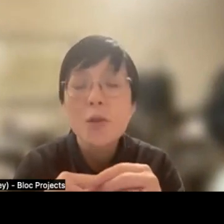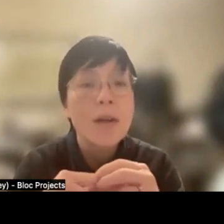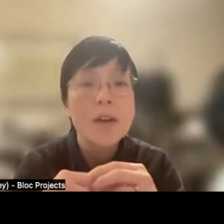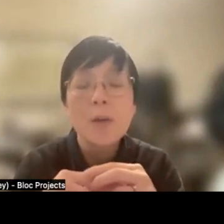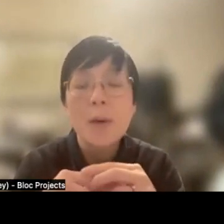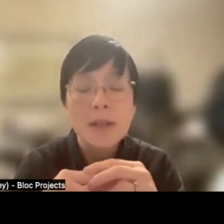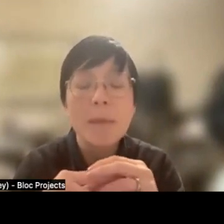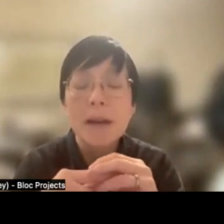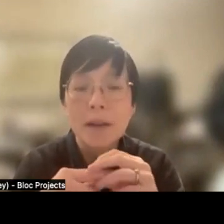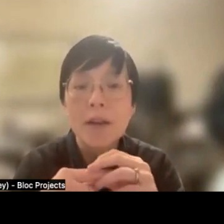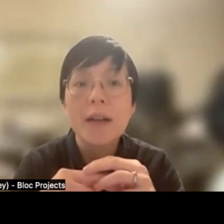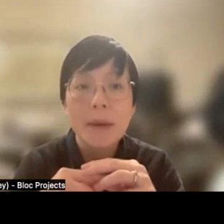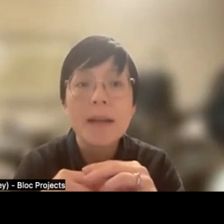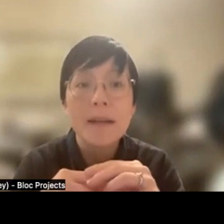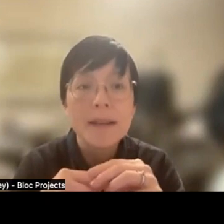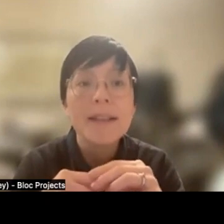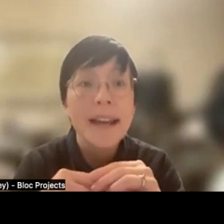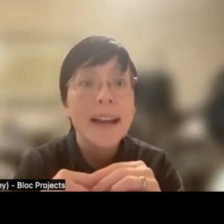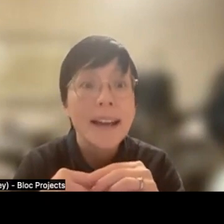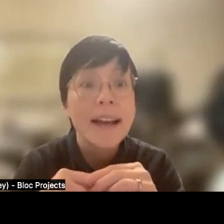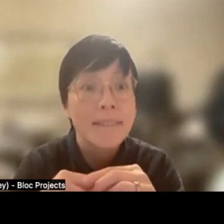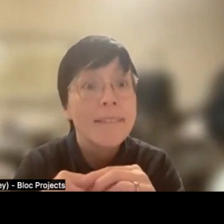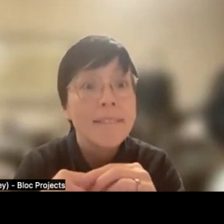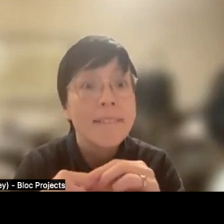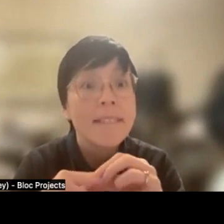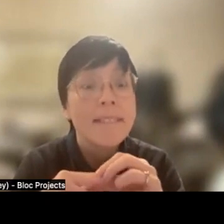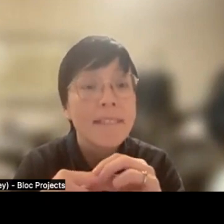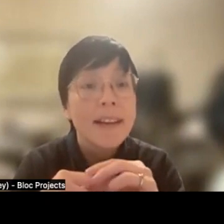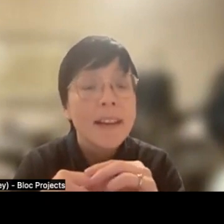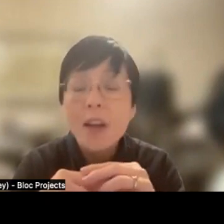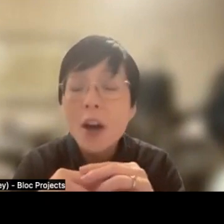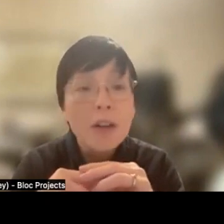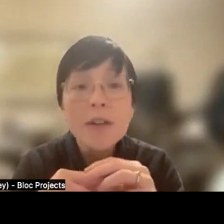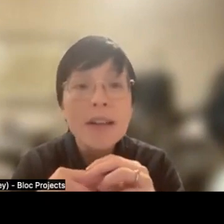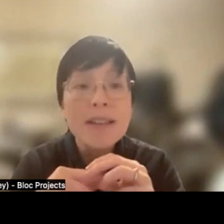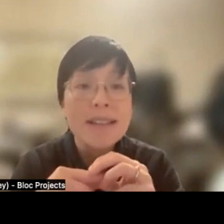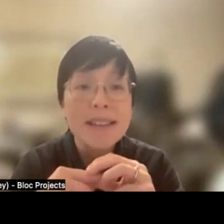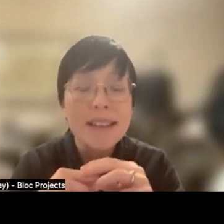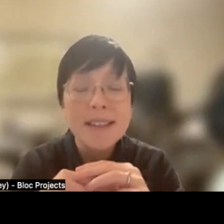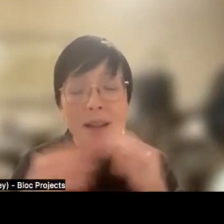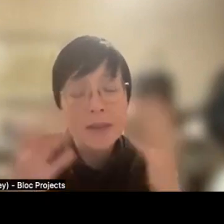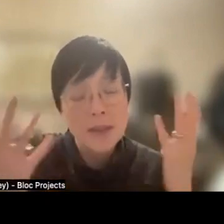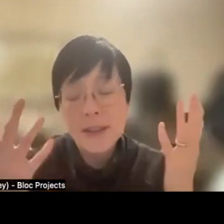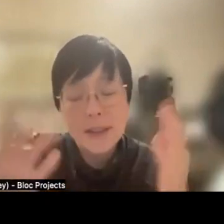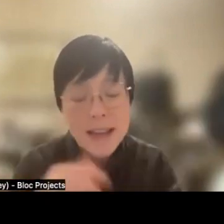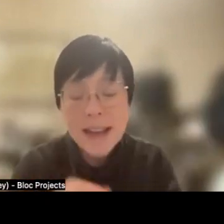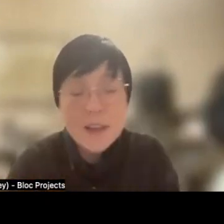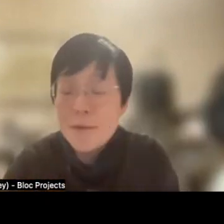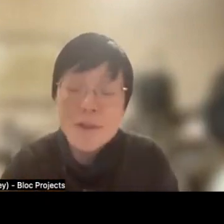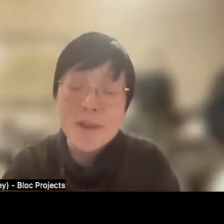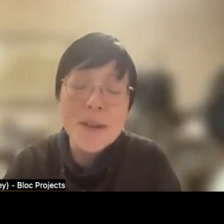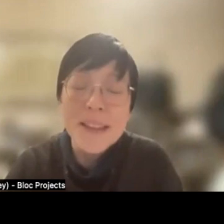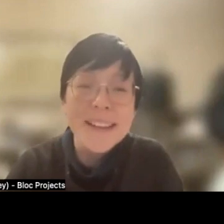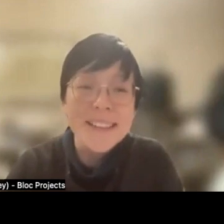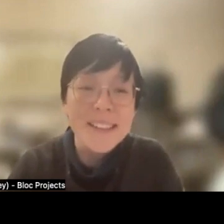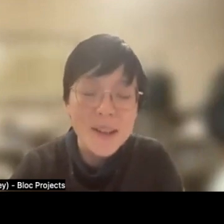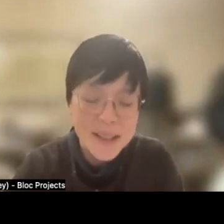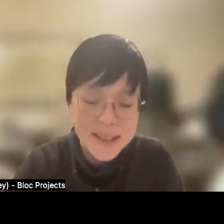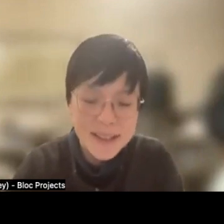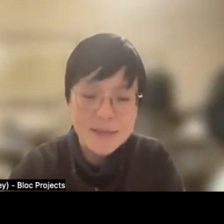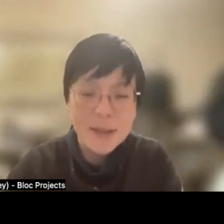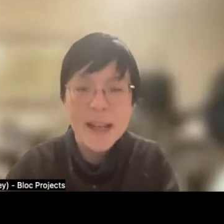got that. Whoever you want to pin, you can. Sorry for this. No, that's it's thank you for doing